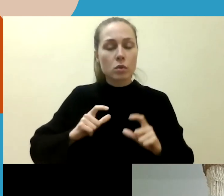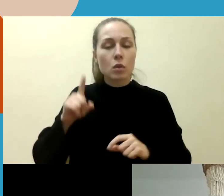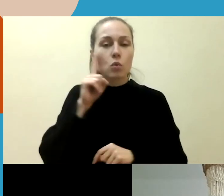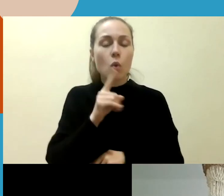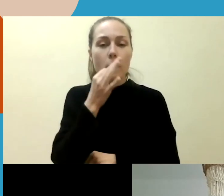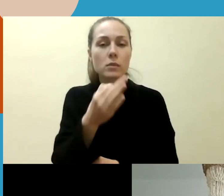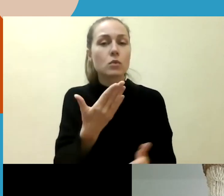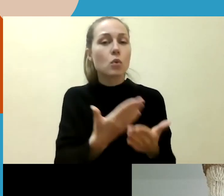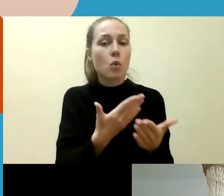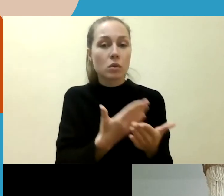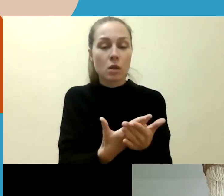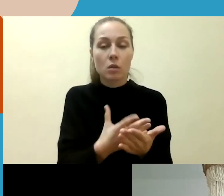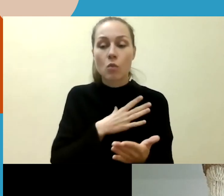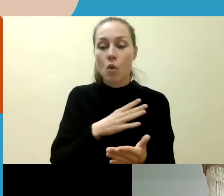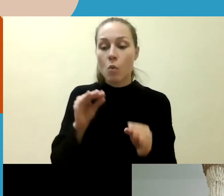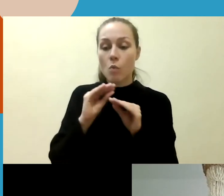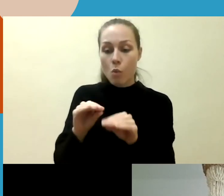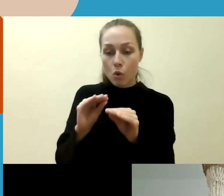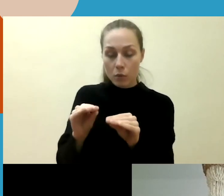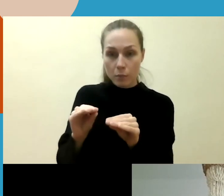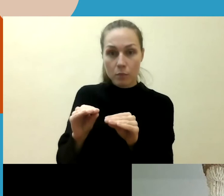would like to mention the